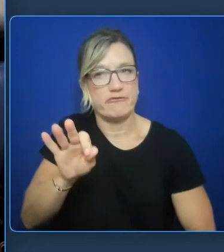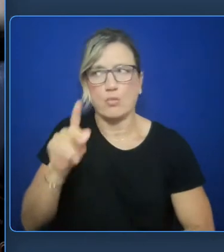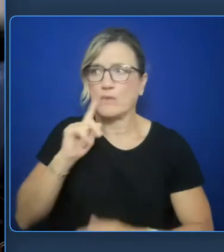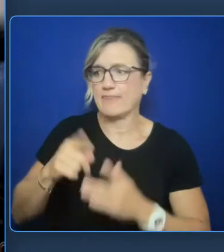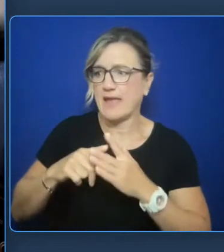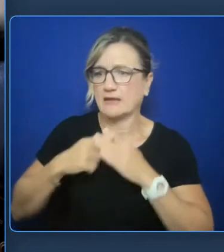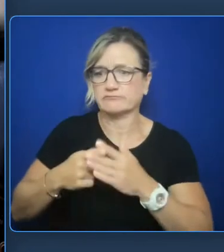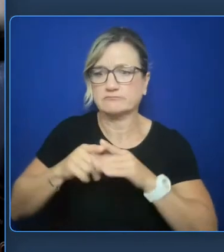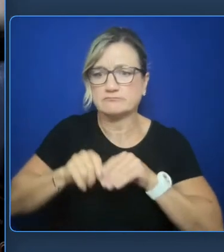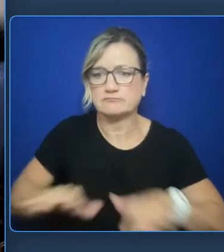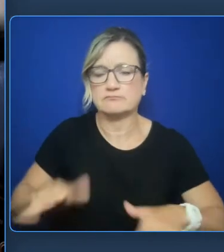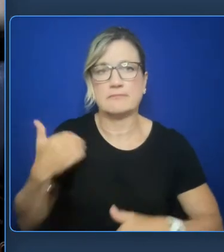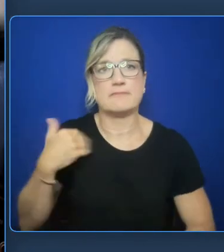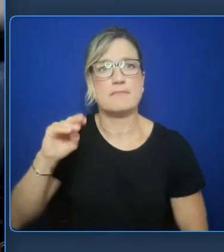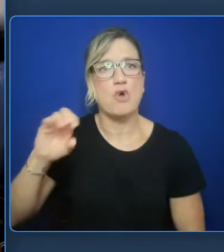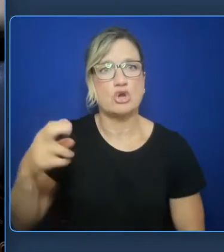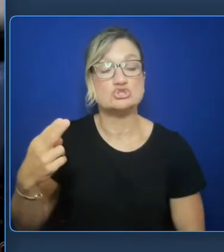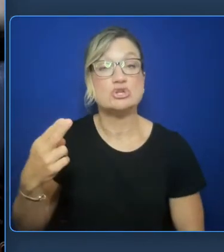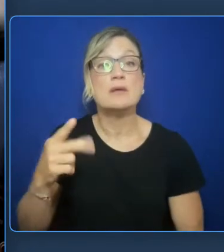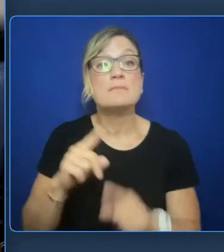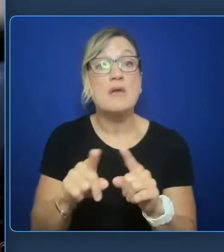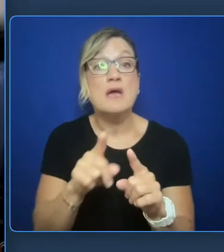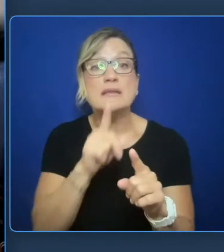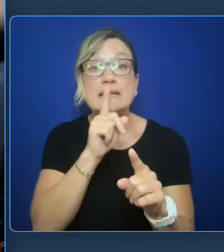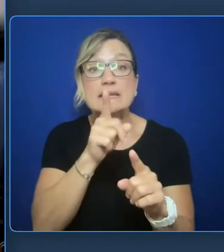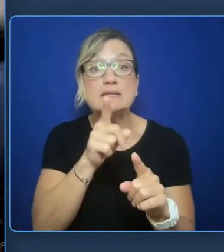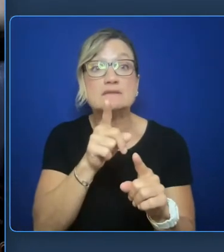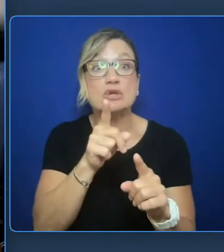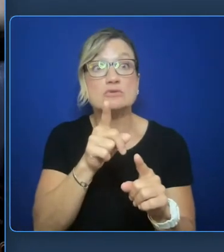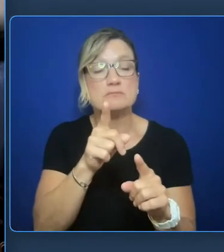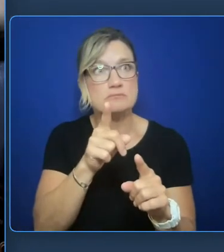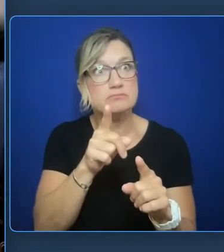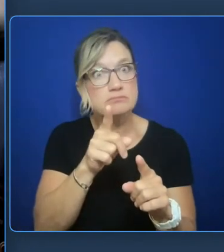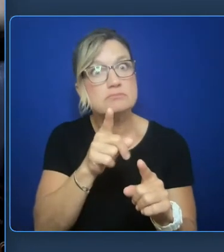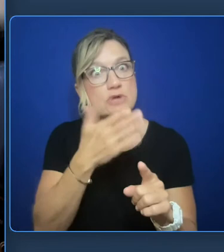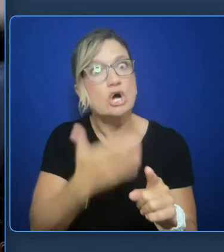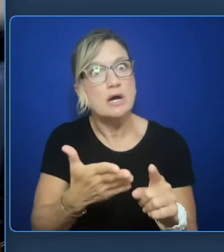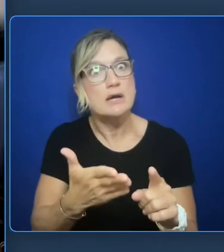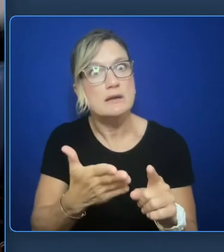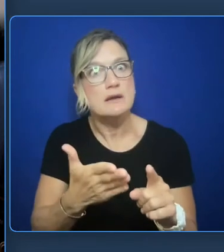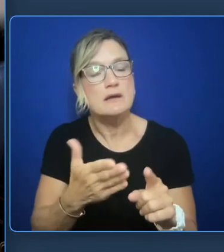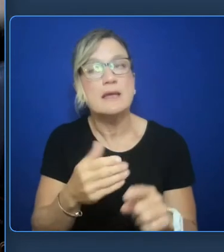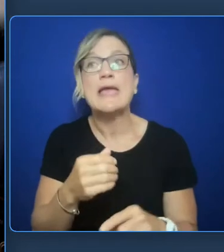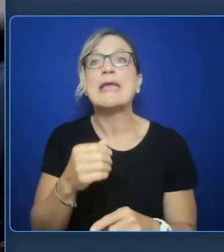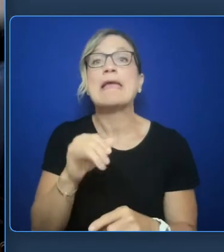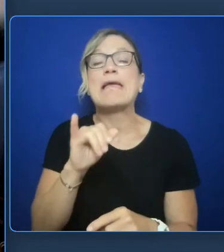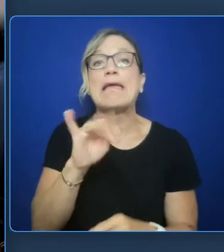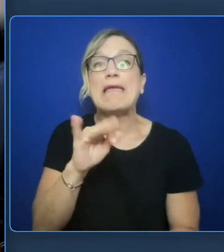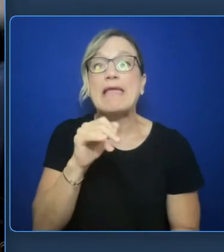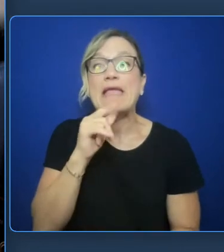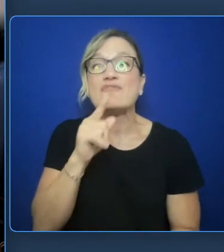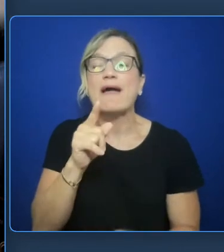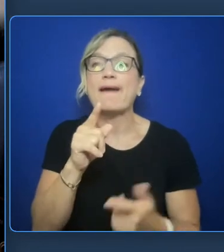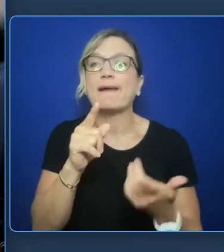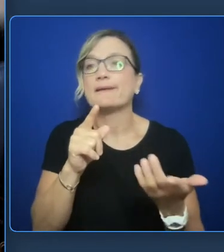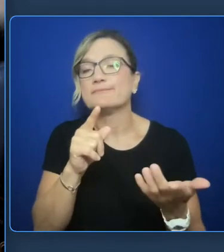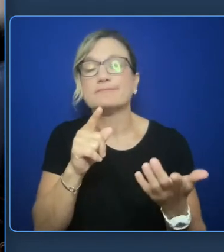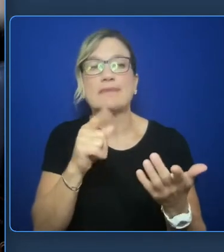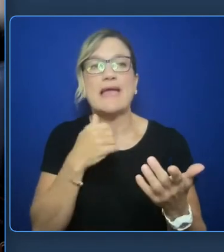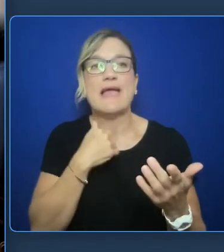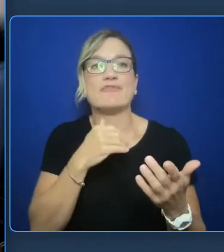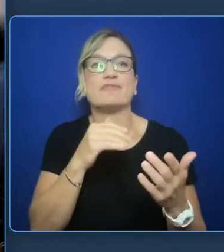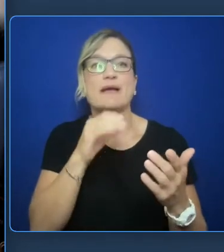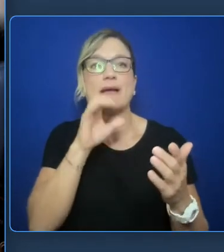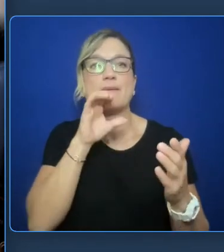March. But it is pretty darn good. If I did a picture of